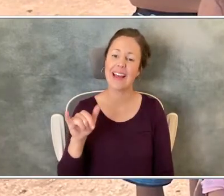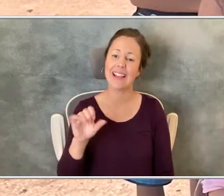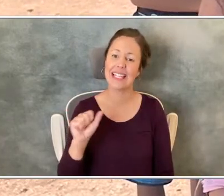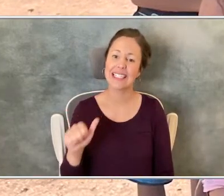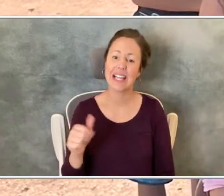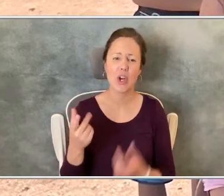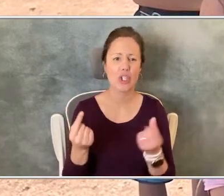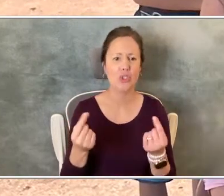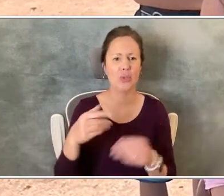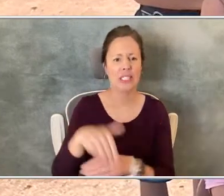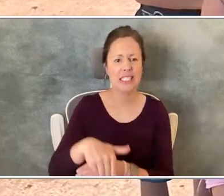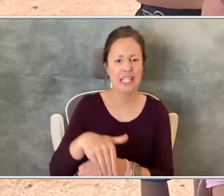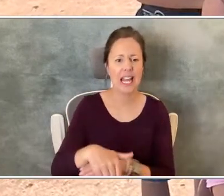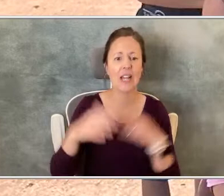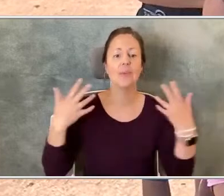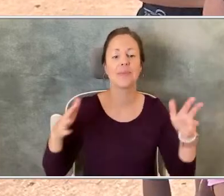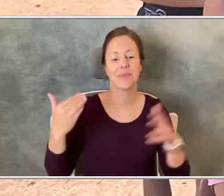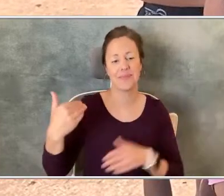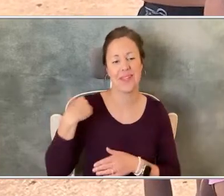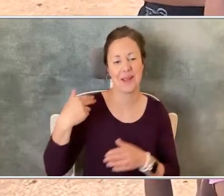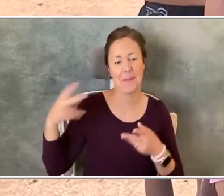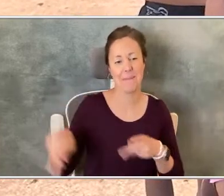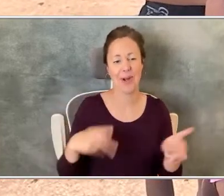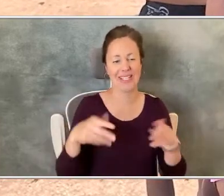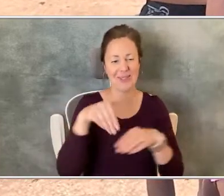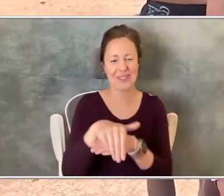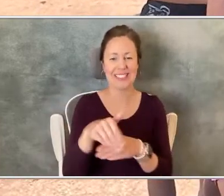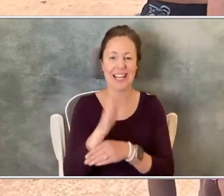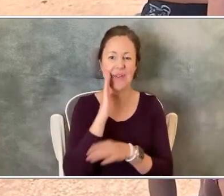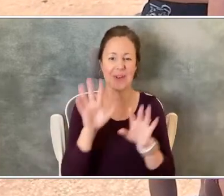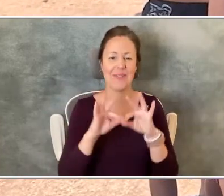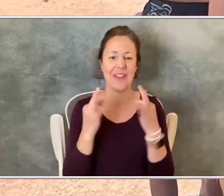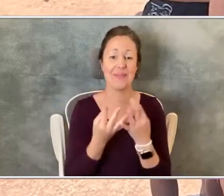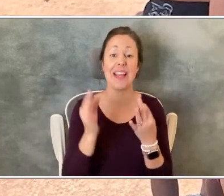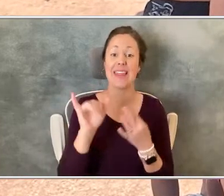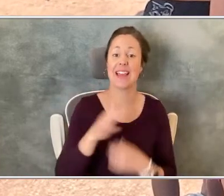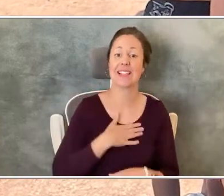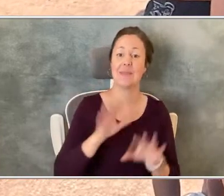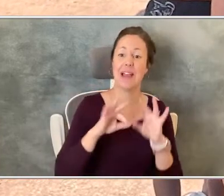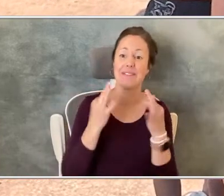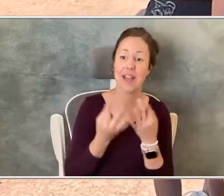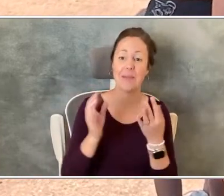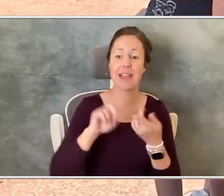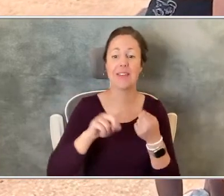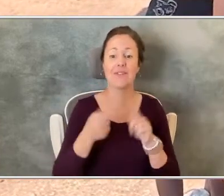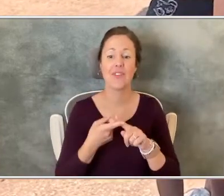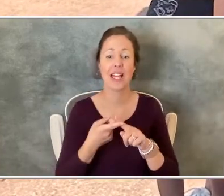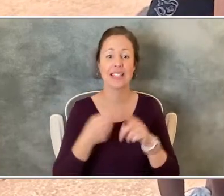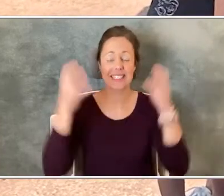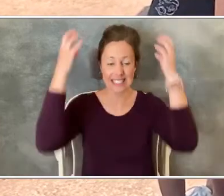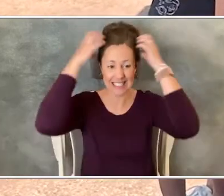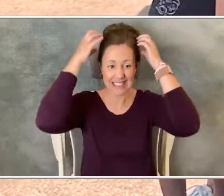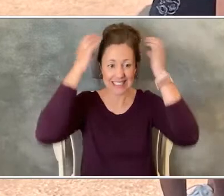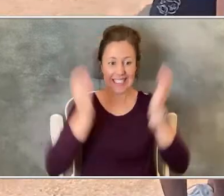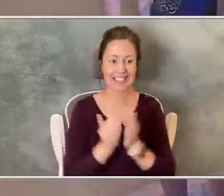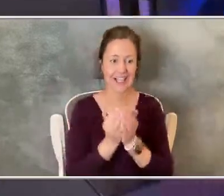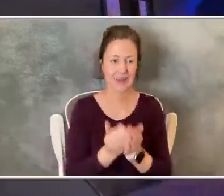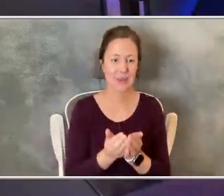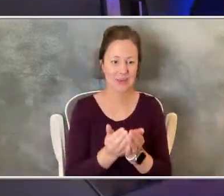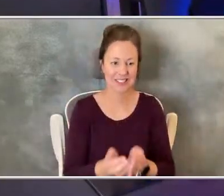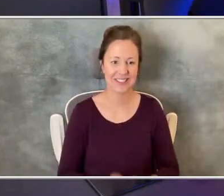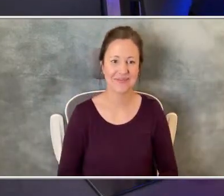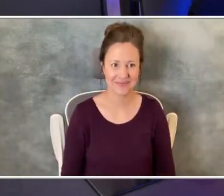already did party on the weekend, so okay. Tonight we're just doing family stuff. This is my my family and friends. We were just on a Disney cruise in this picture. Nice.